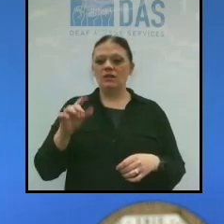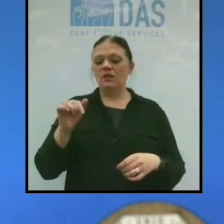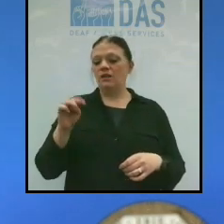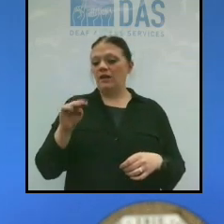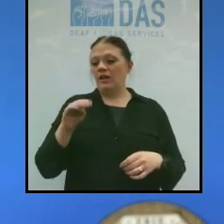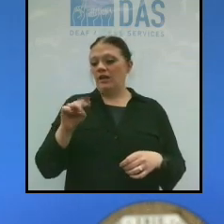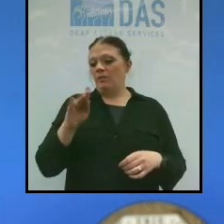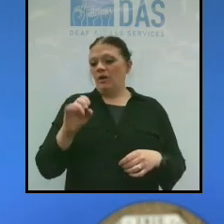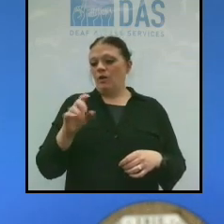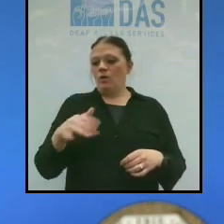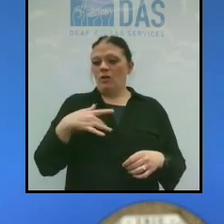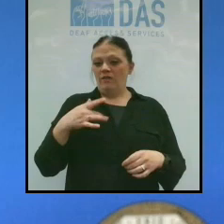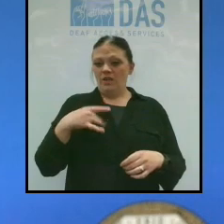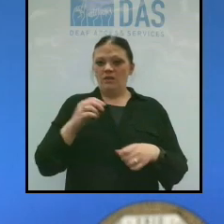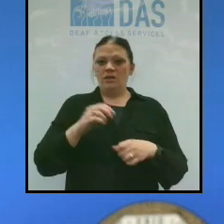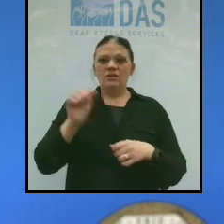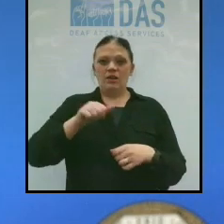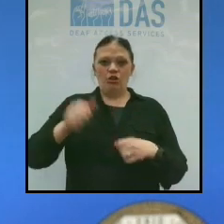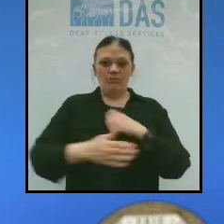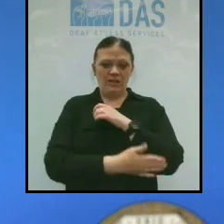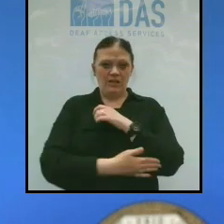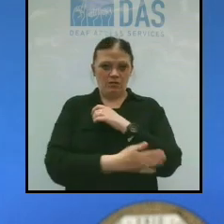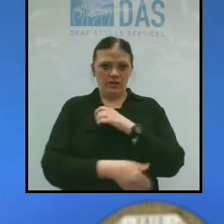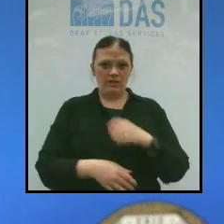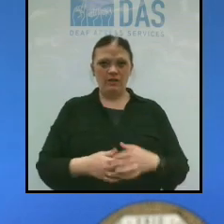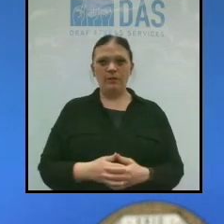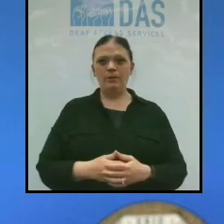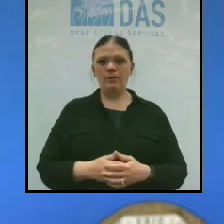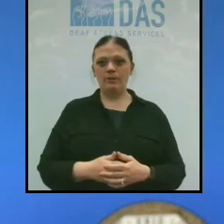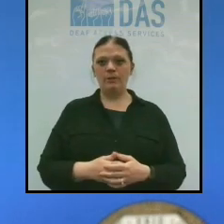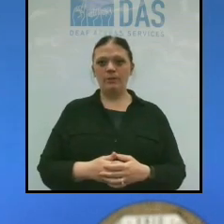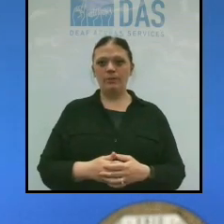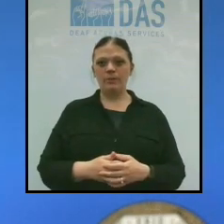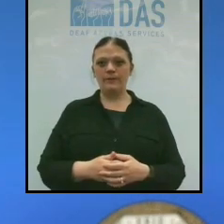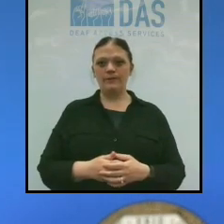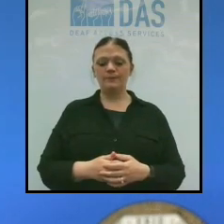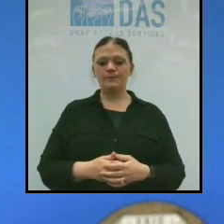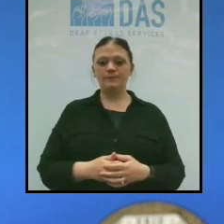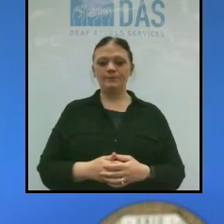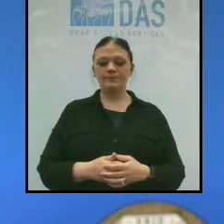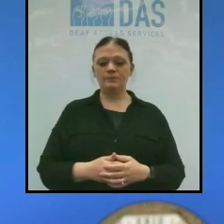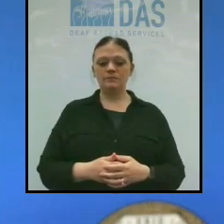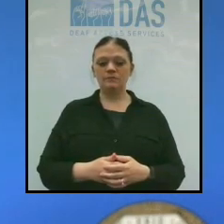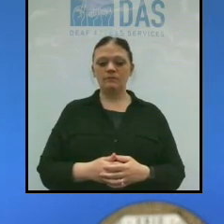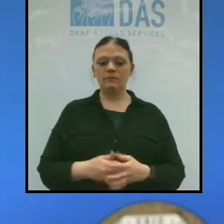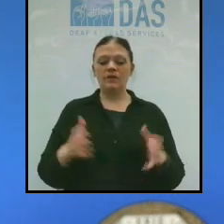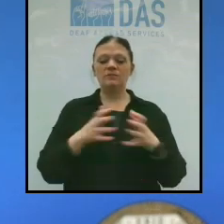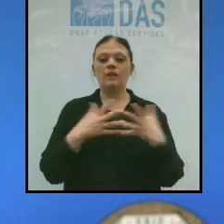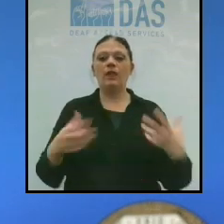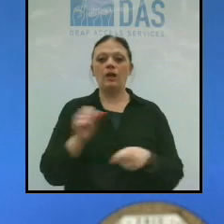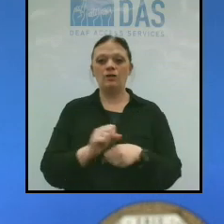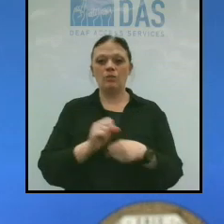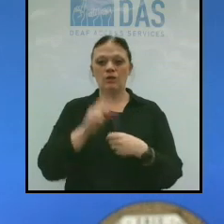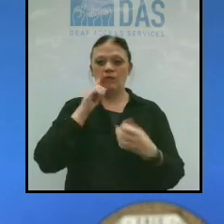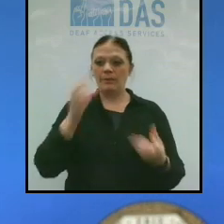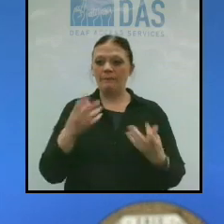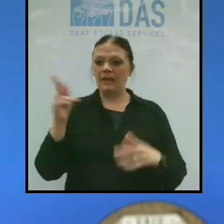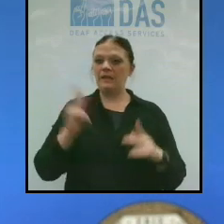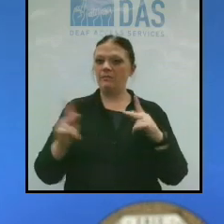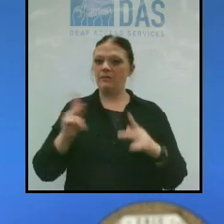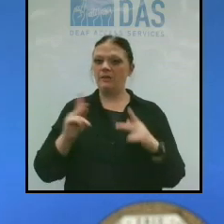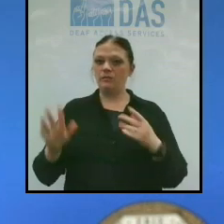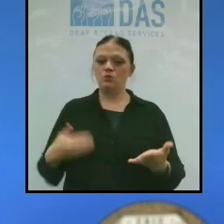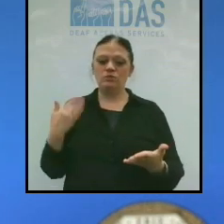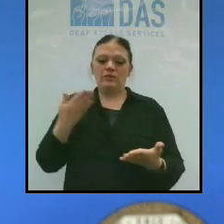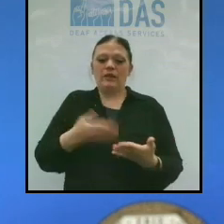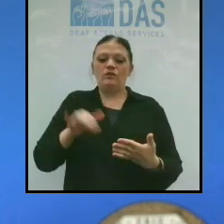like that the same way in Albany County. It's going to be it's a lot of work for many people to get to that point.